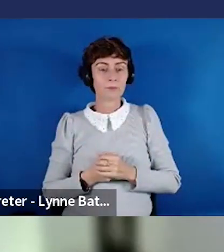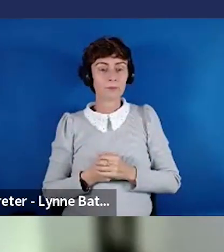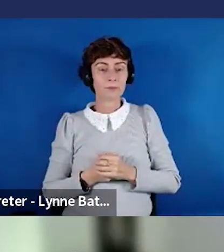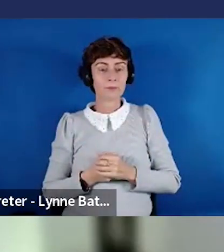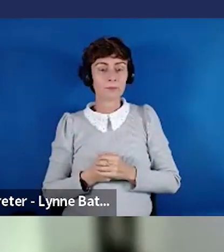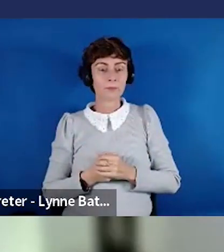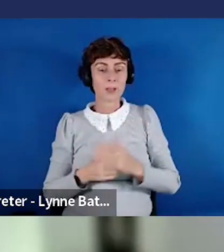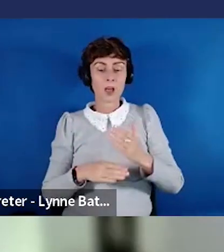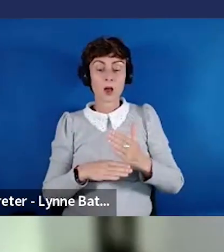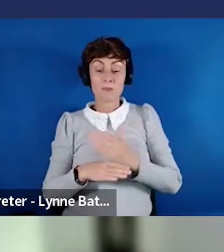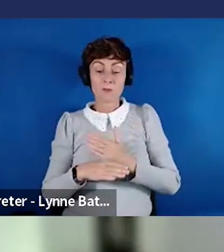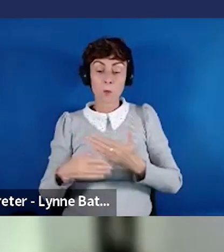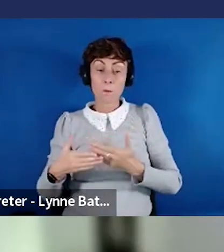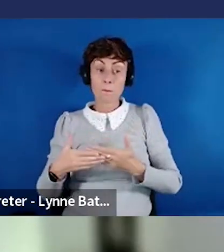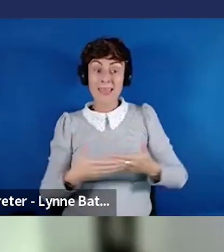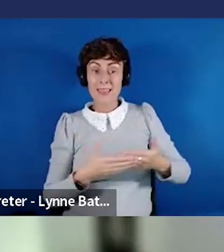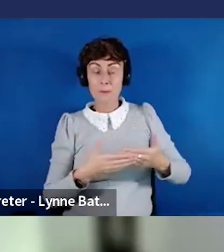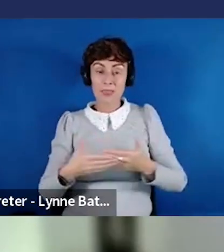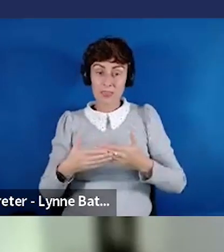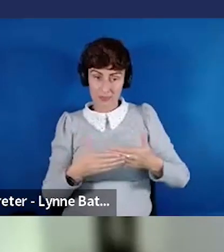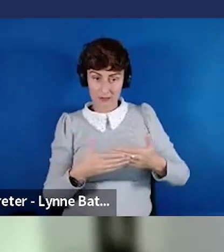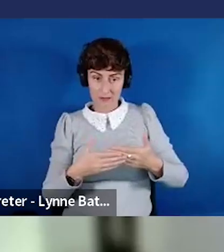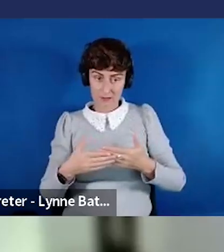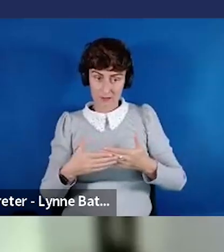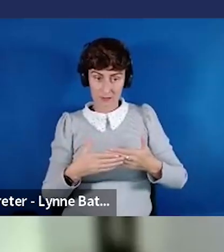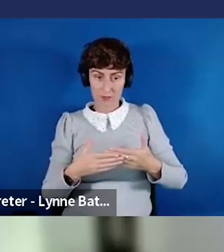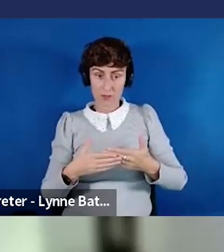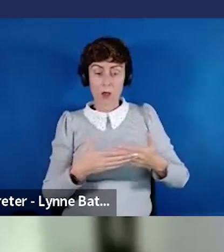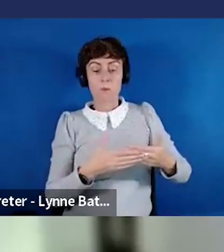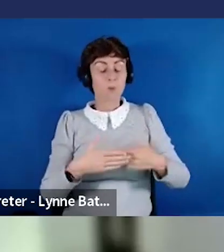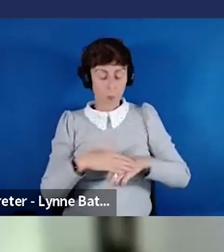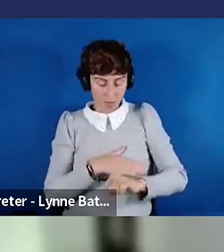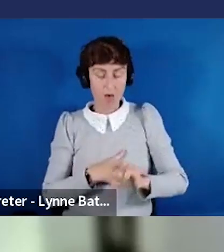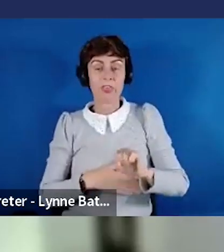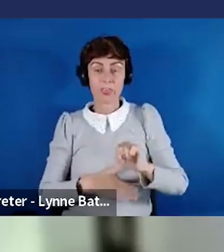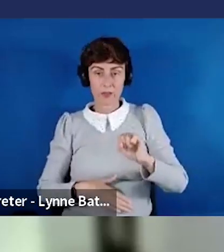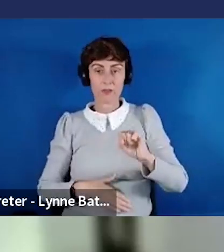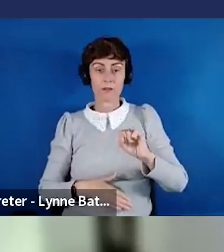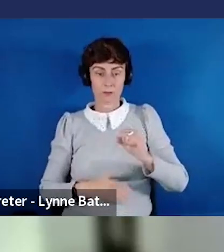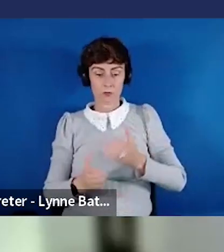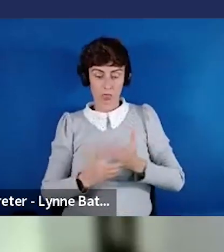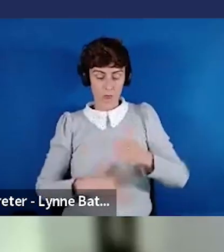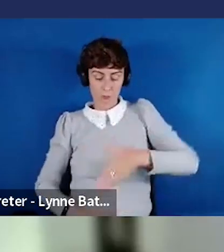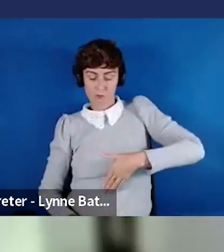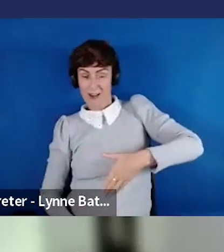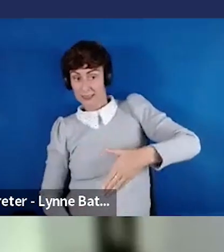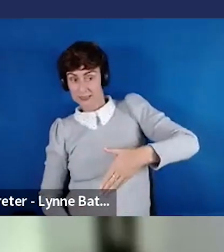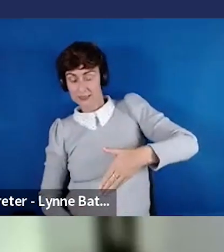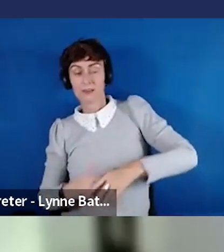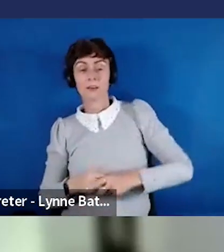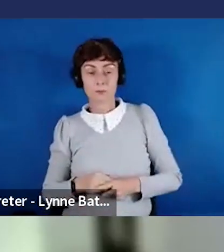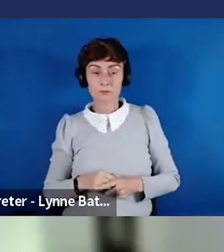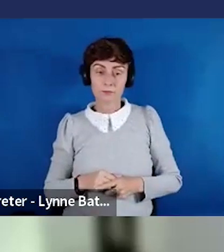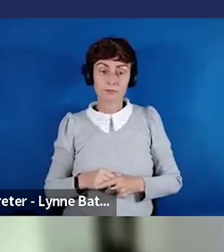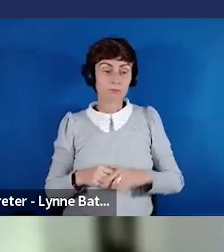before the baby arrives, before the pregnancy, before the birth rather, so during the pregnancy as well, so they